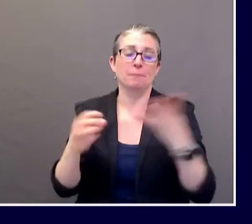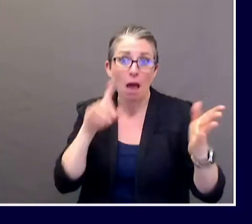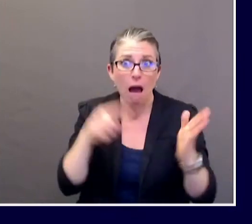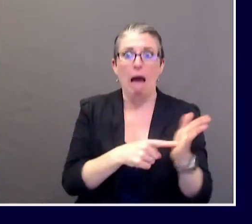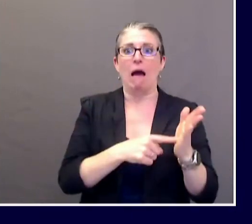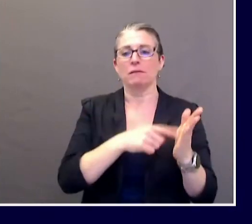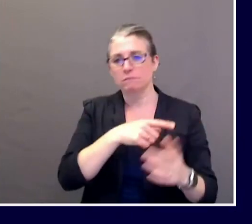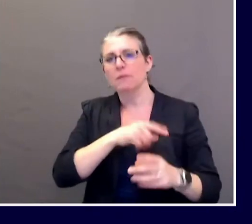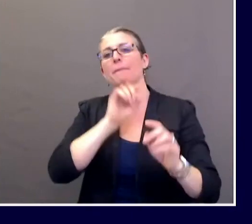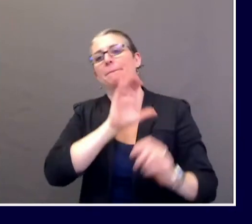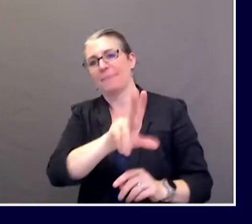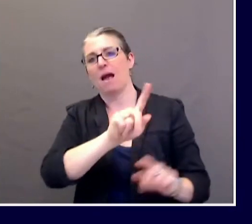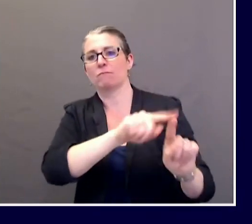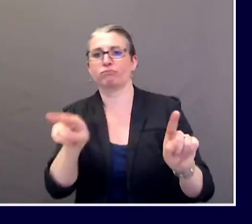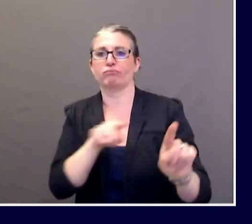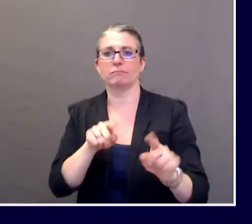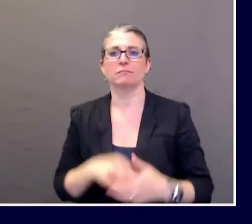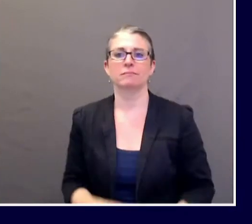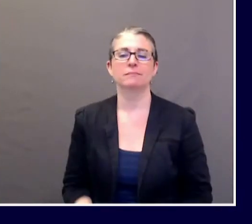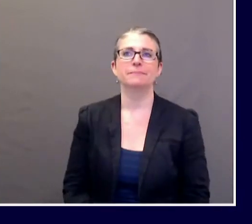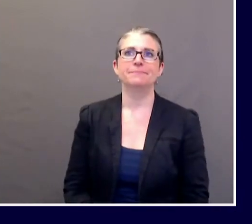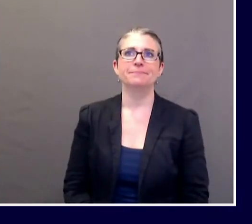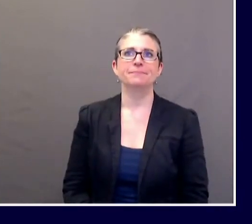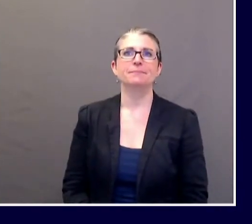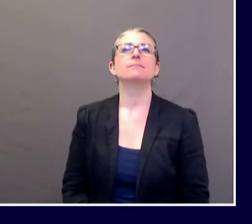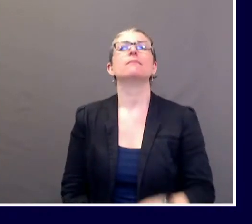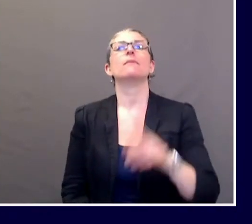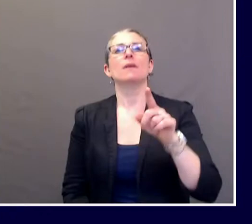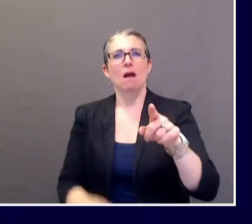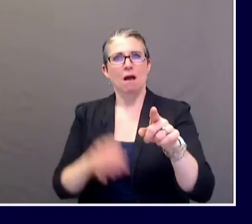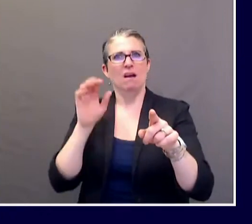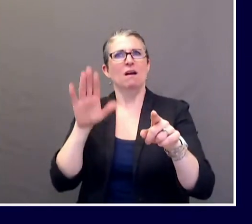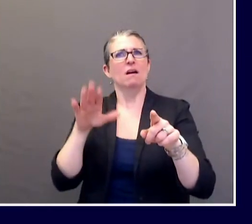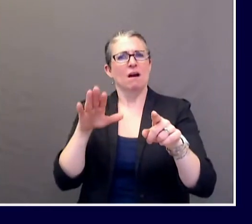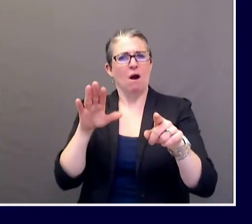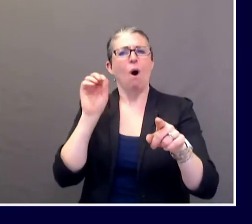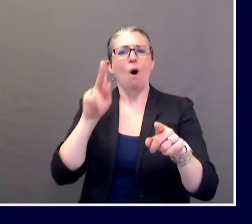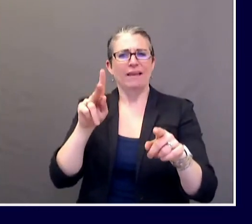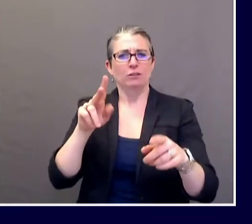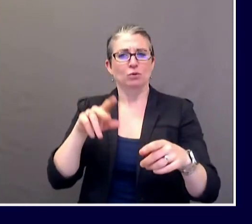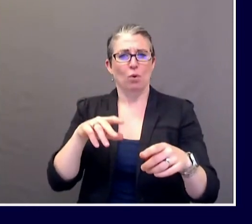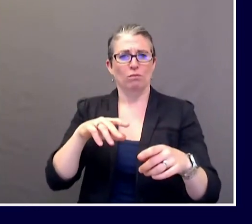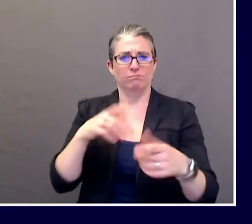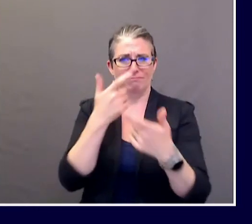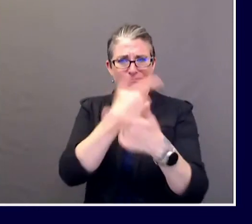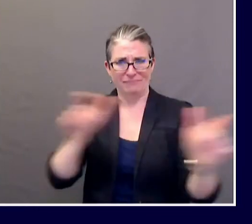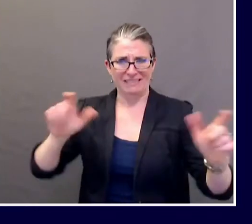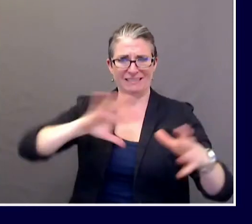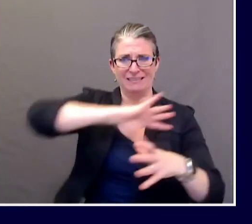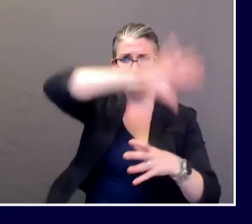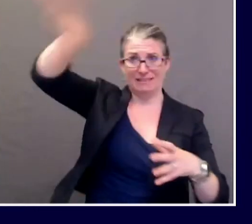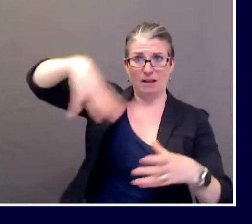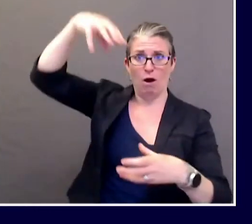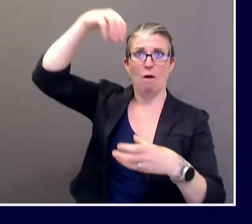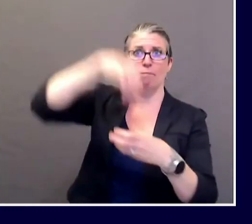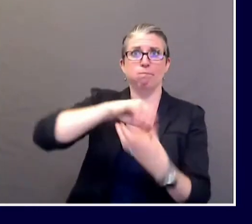So it's essentially large groups at once. You're able to cross them off if nobody tests positive.